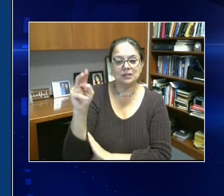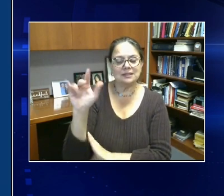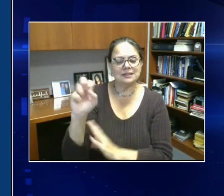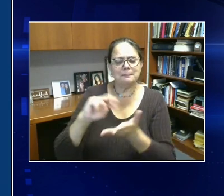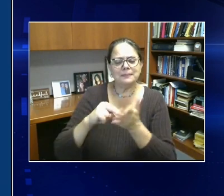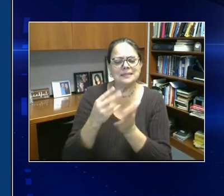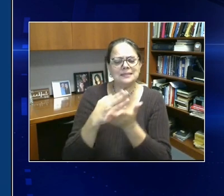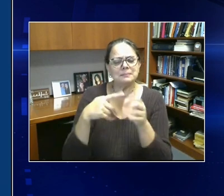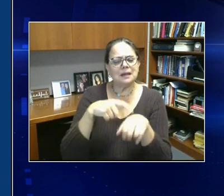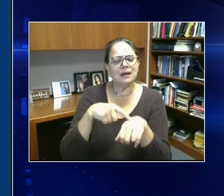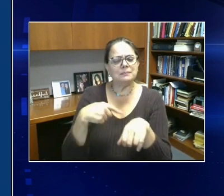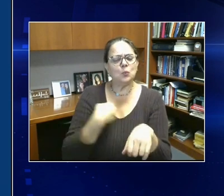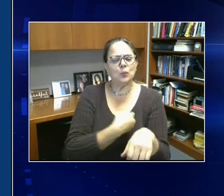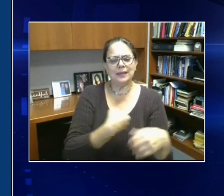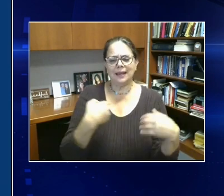descendants.